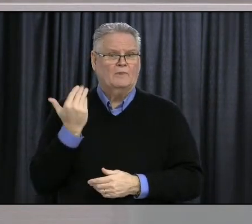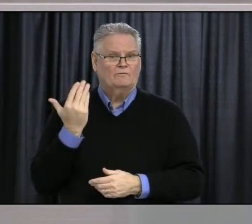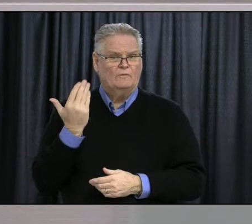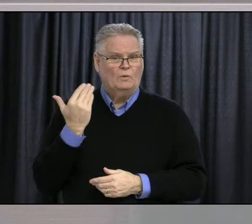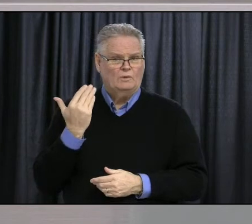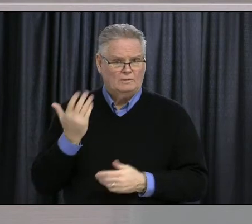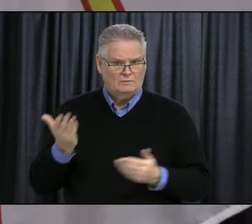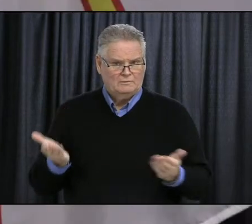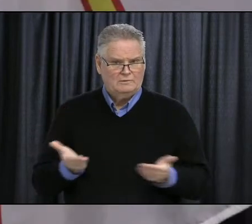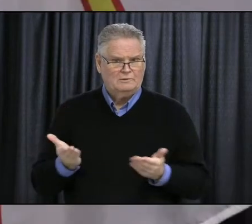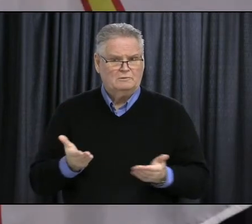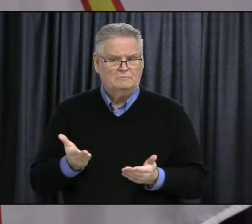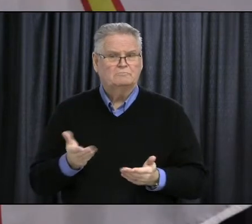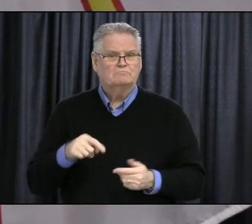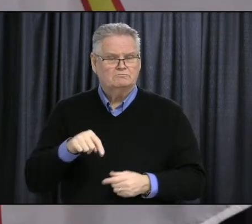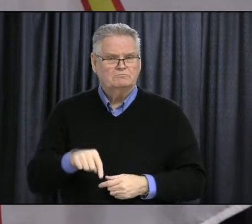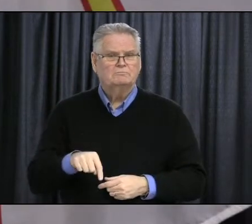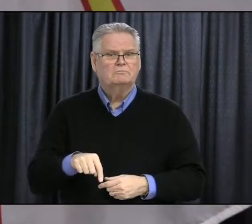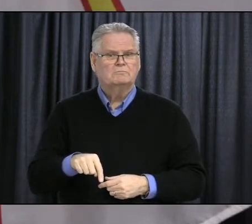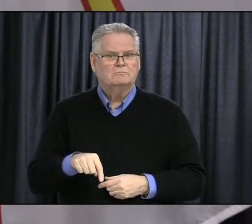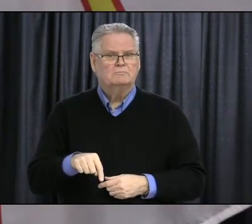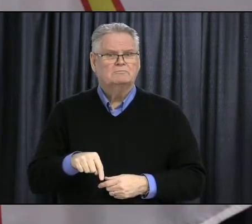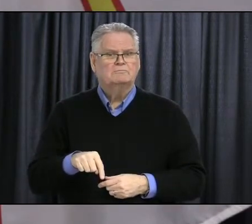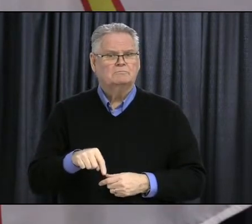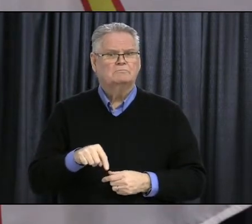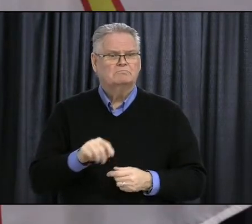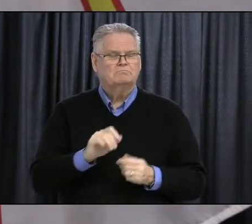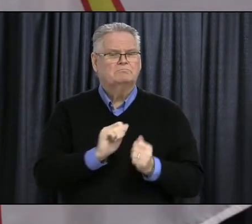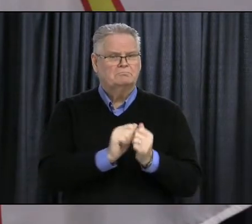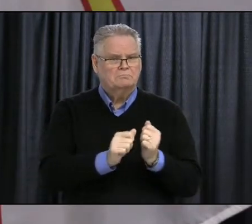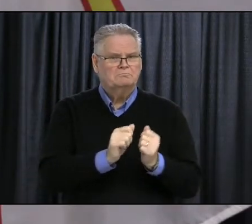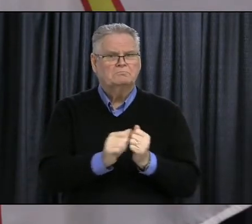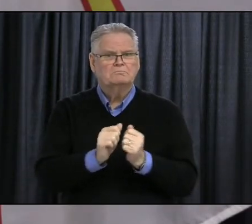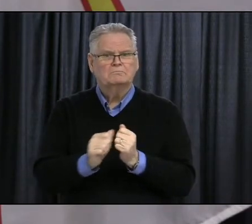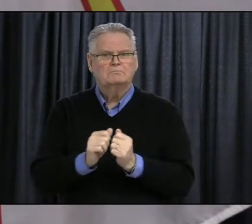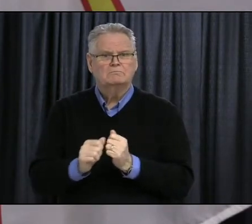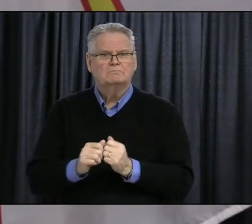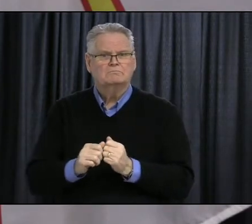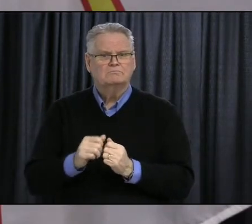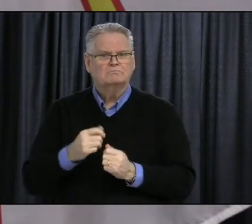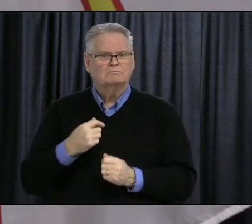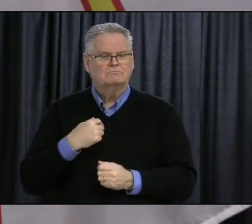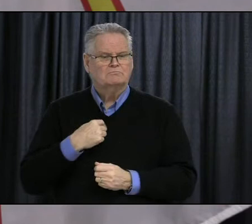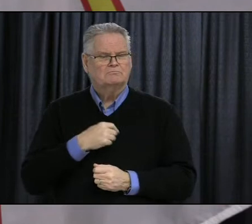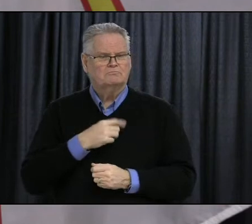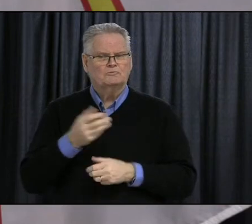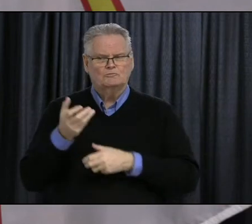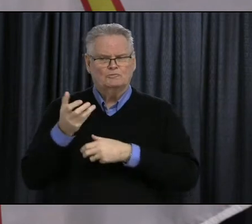lab results. Yes, so the whole genome sequencing is a little bit different, and